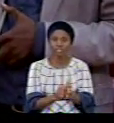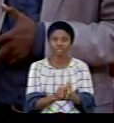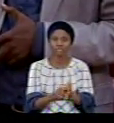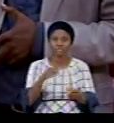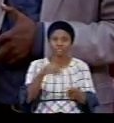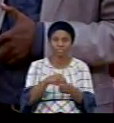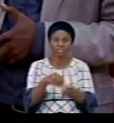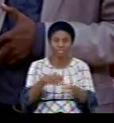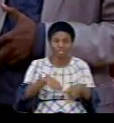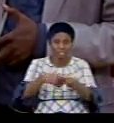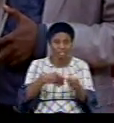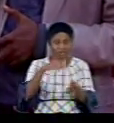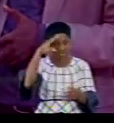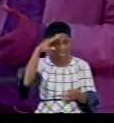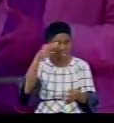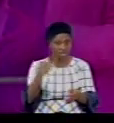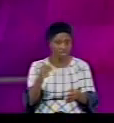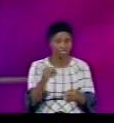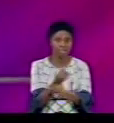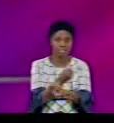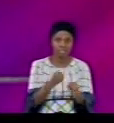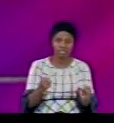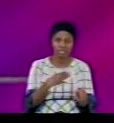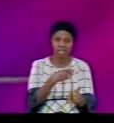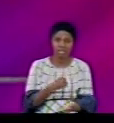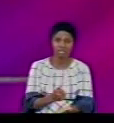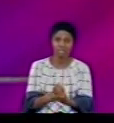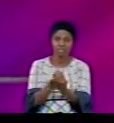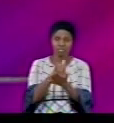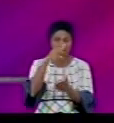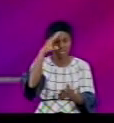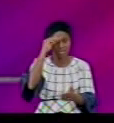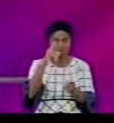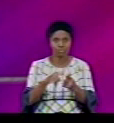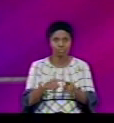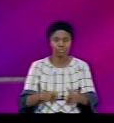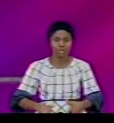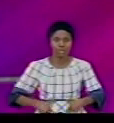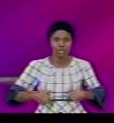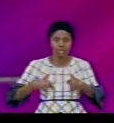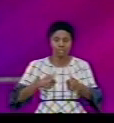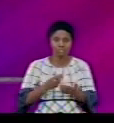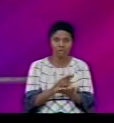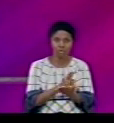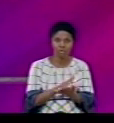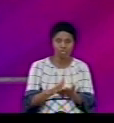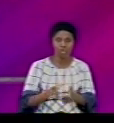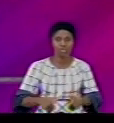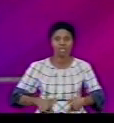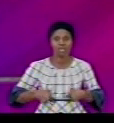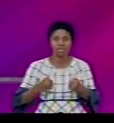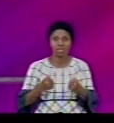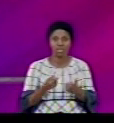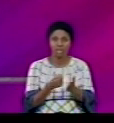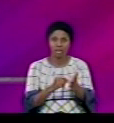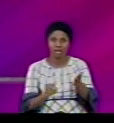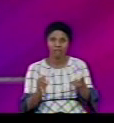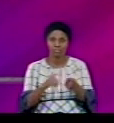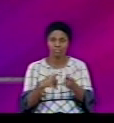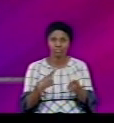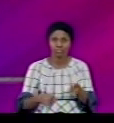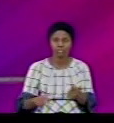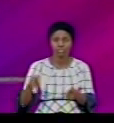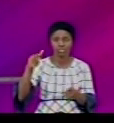him to be able to live a holy life. Writing to the Thessalonians, and he said, ye are witnesses. And